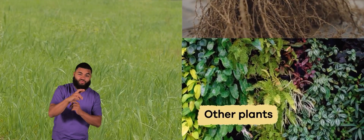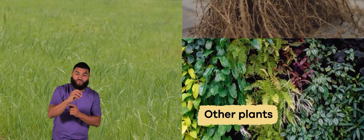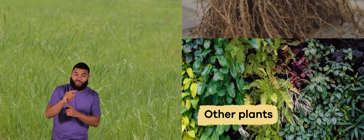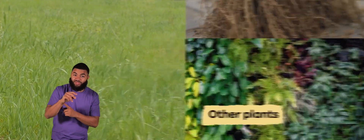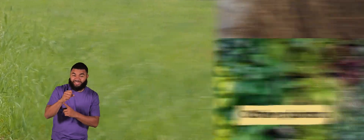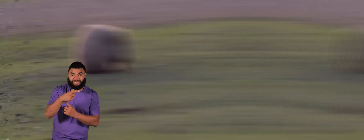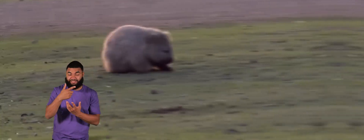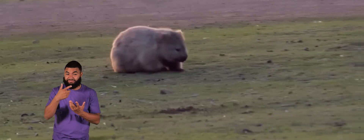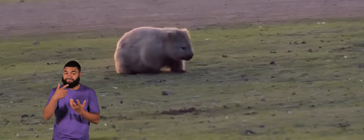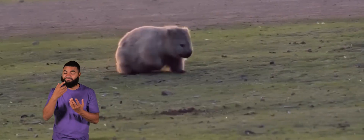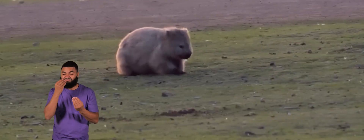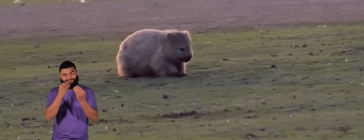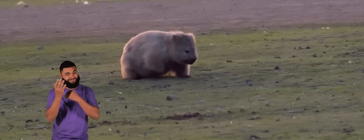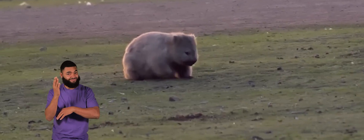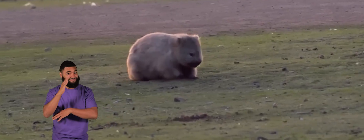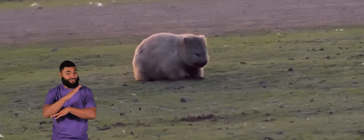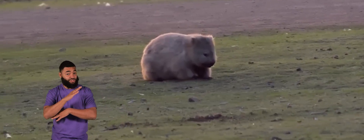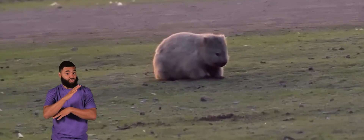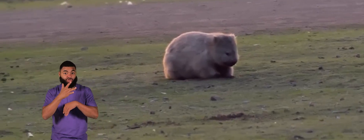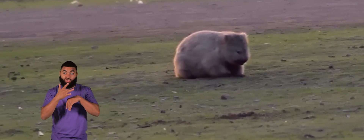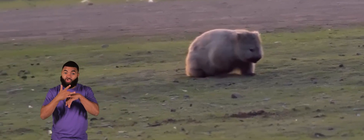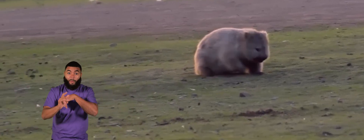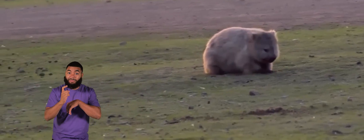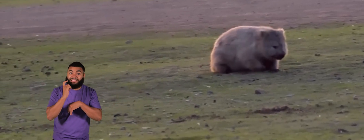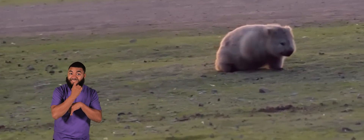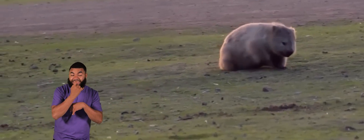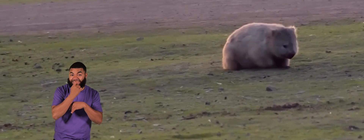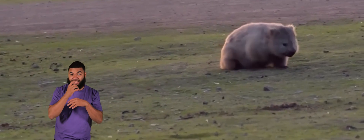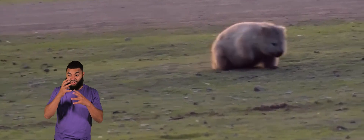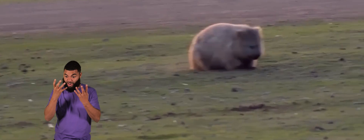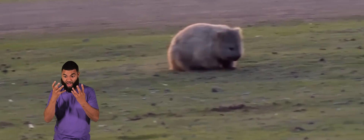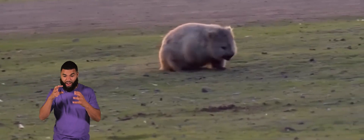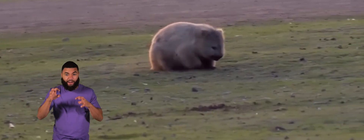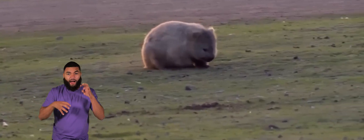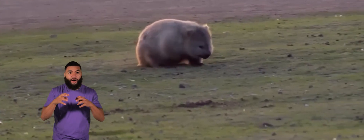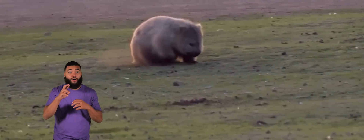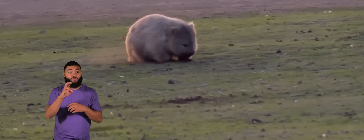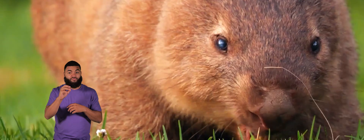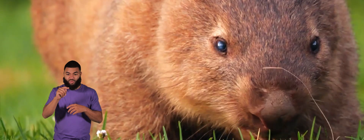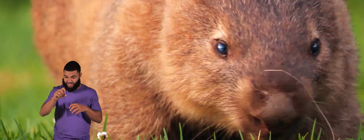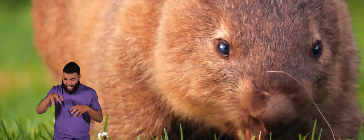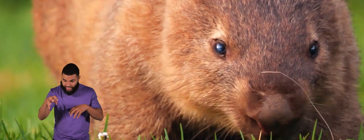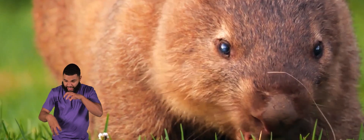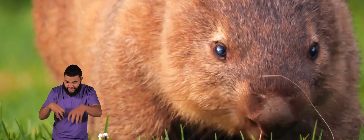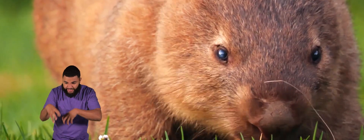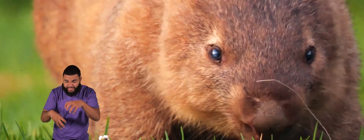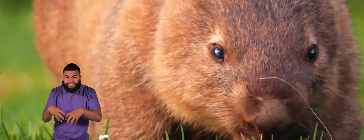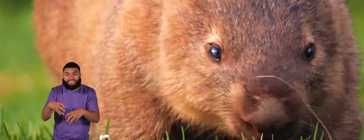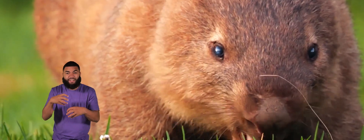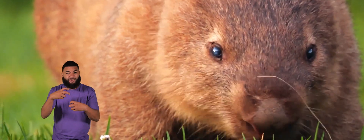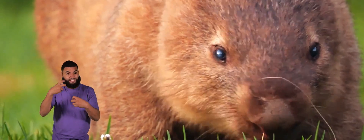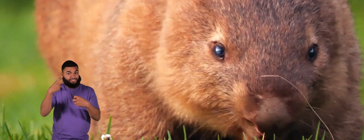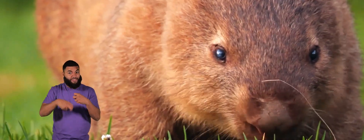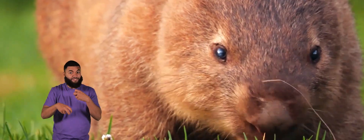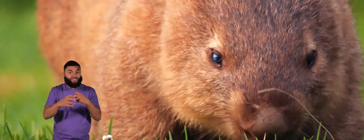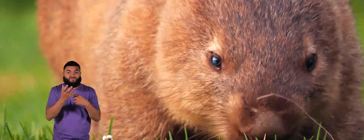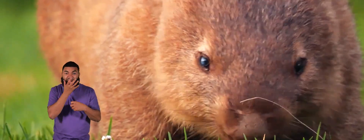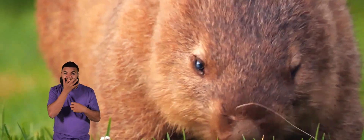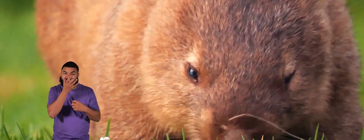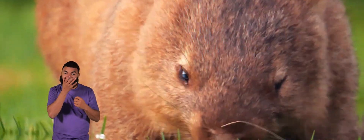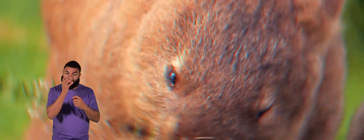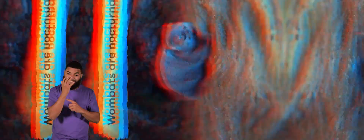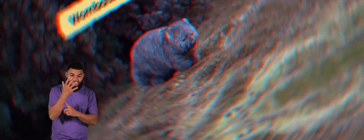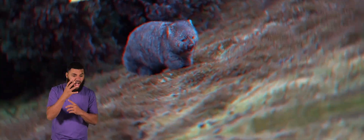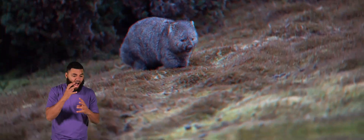habitat. They use their sharp claws and strong teeth to dig up roots and tubers, and break tough grasses and leaves